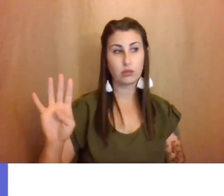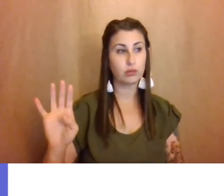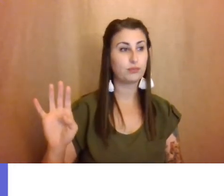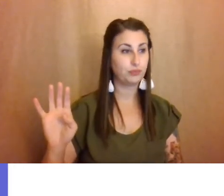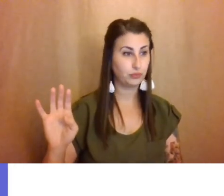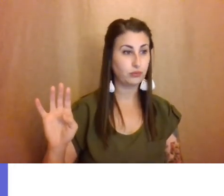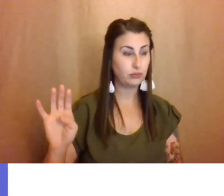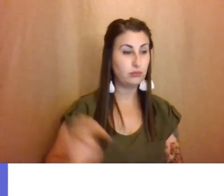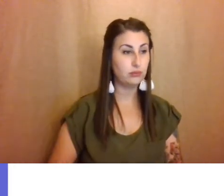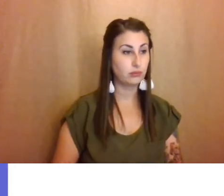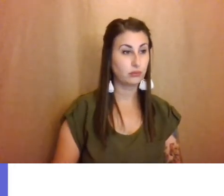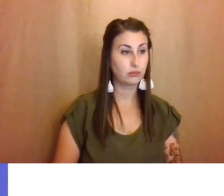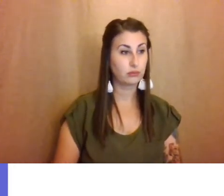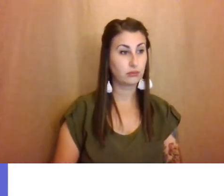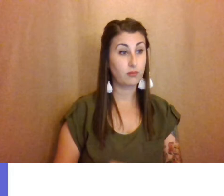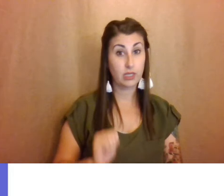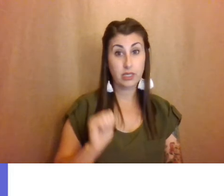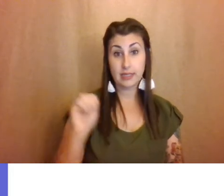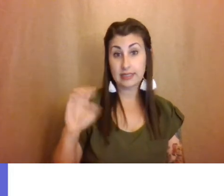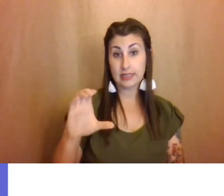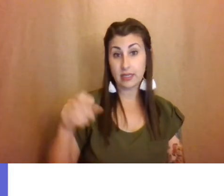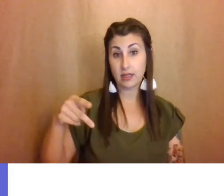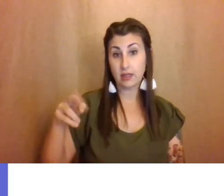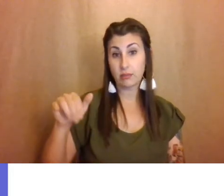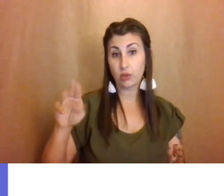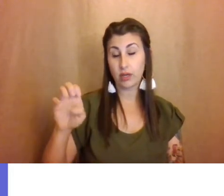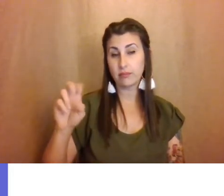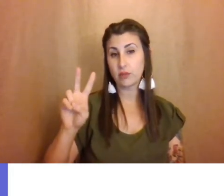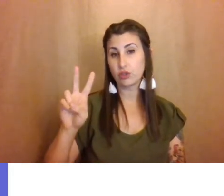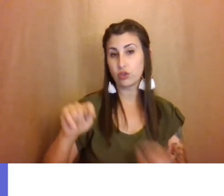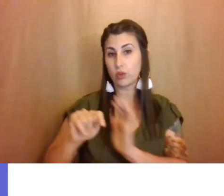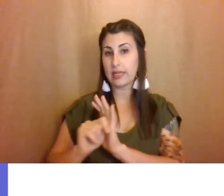C prime is 2, -2.